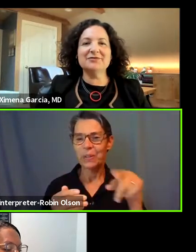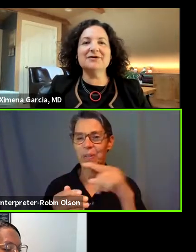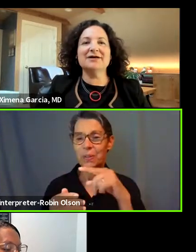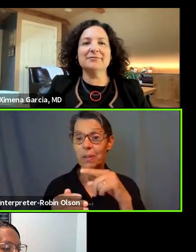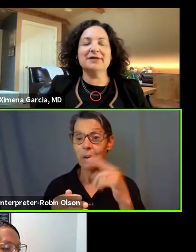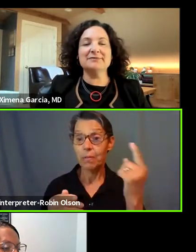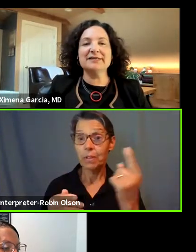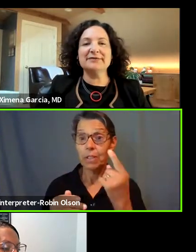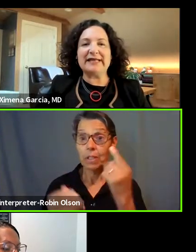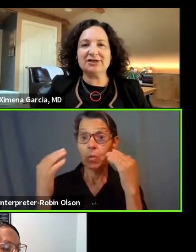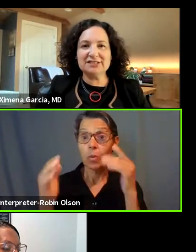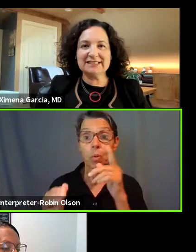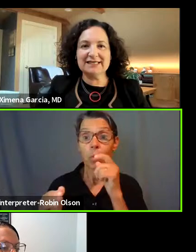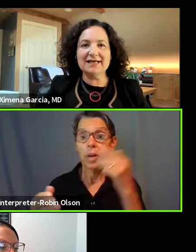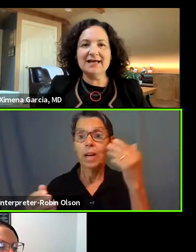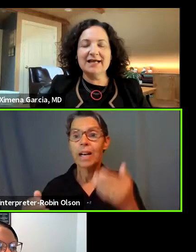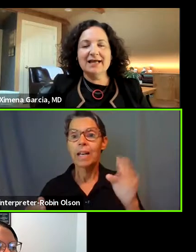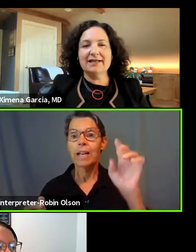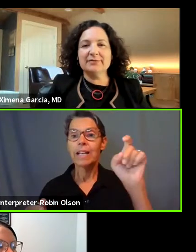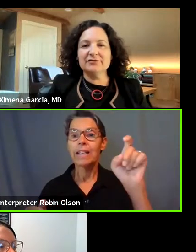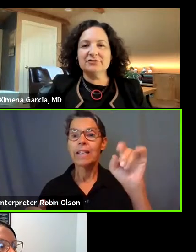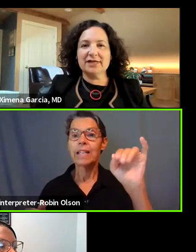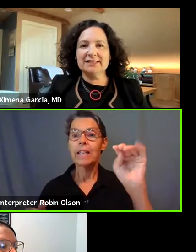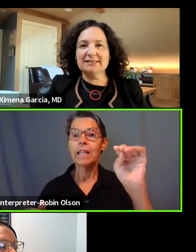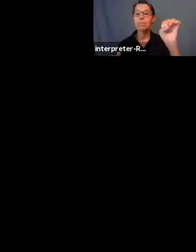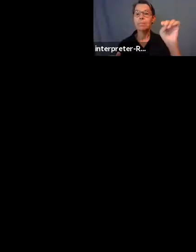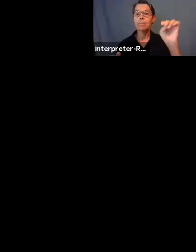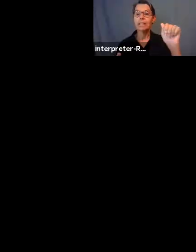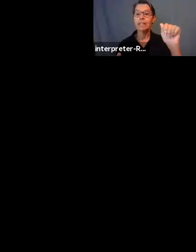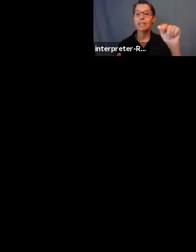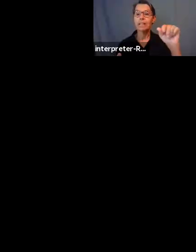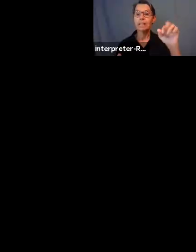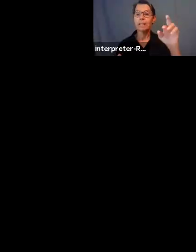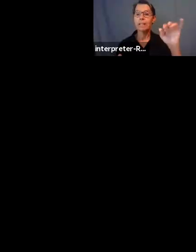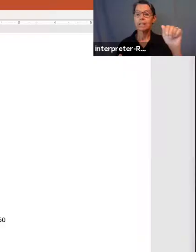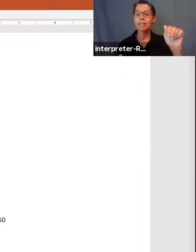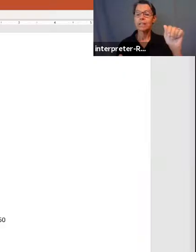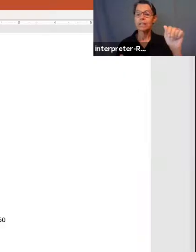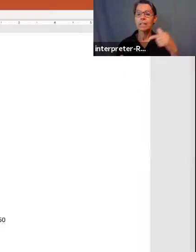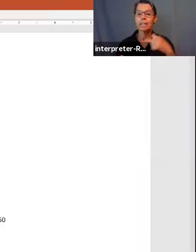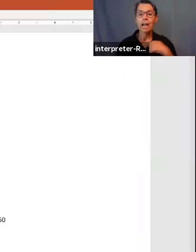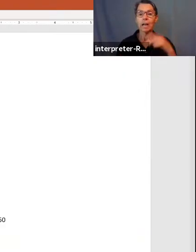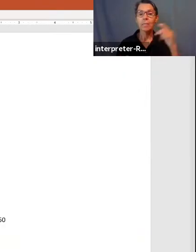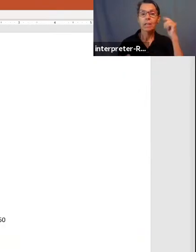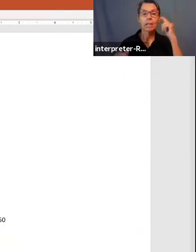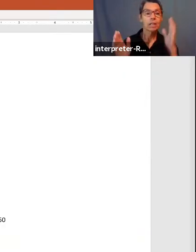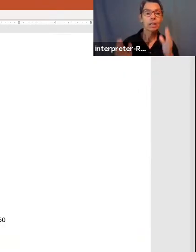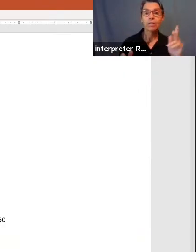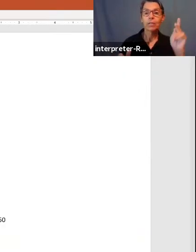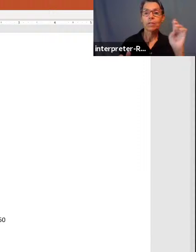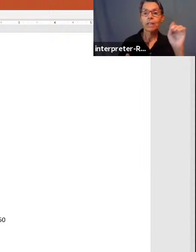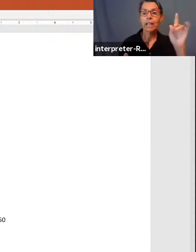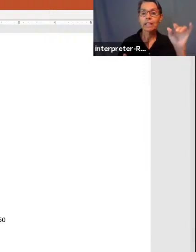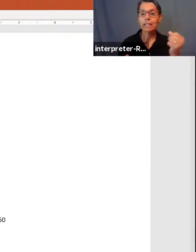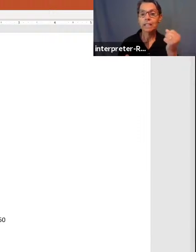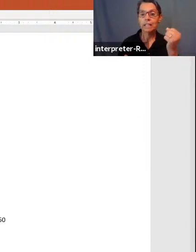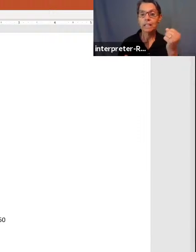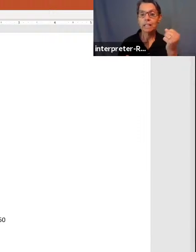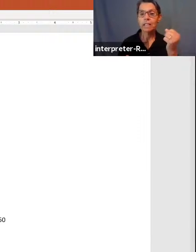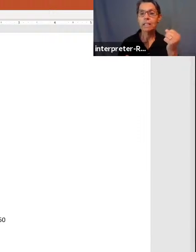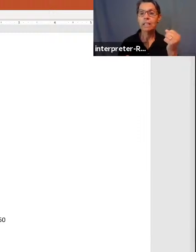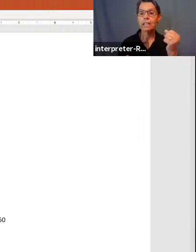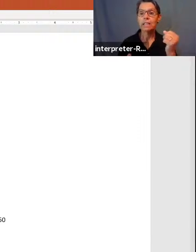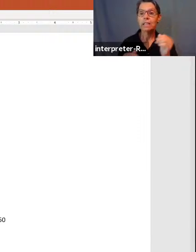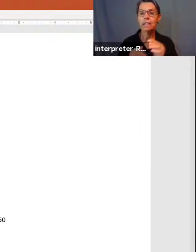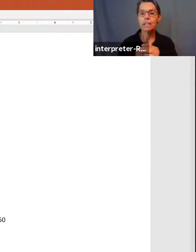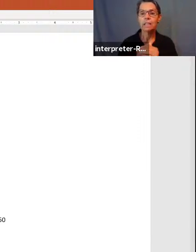don't know, my name is Jimena Garcia, and I'm Governor Kelly's. Are you going out to pick up? I have to fill the van up